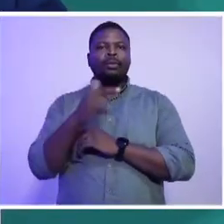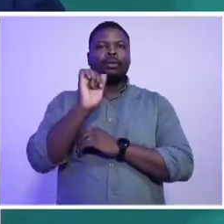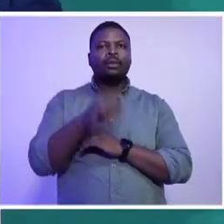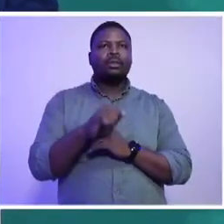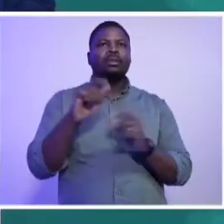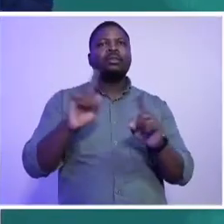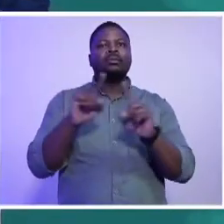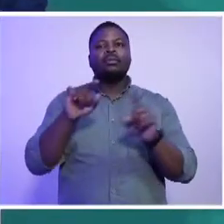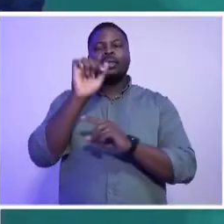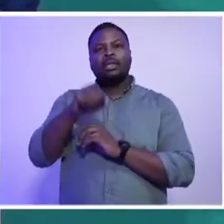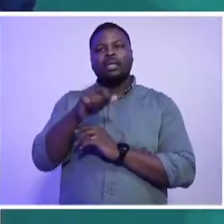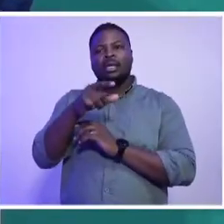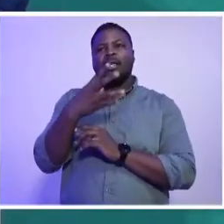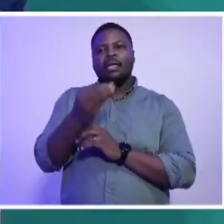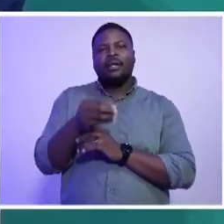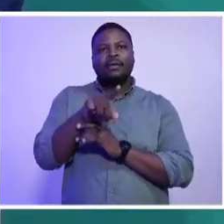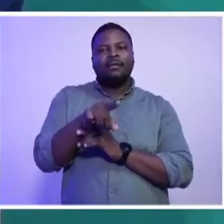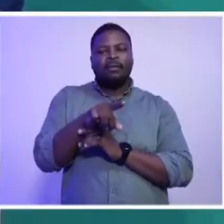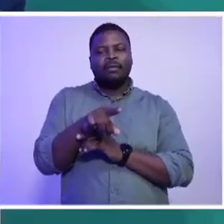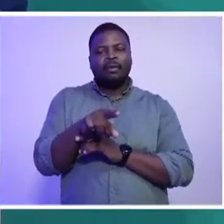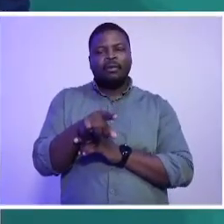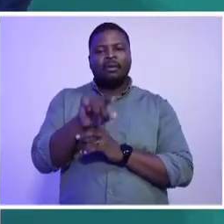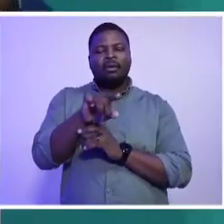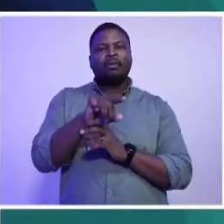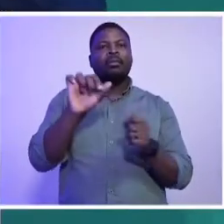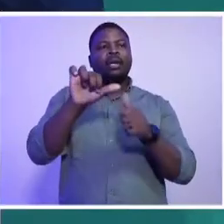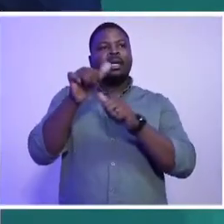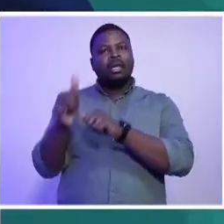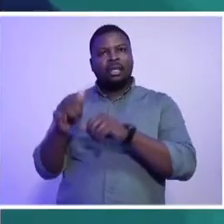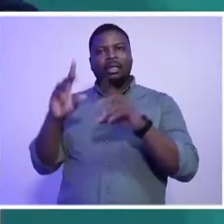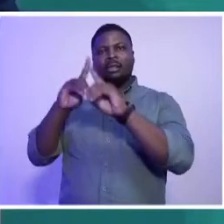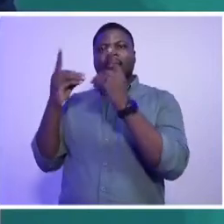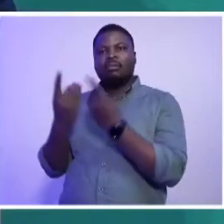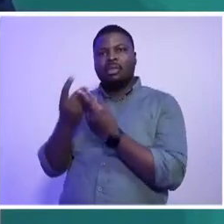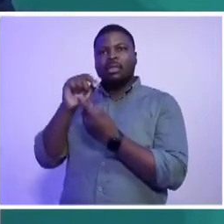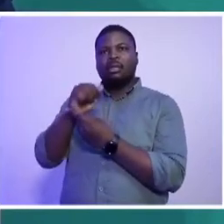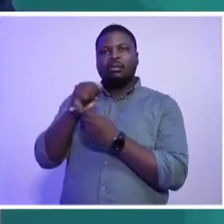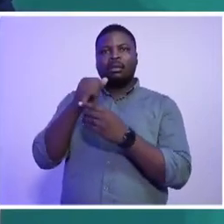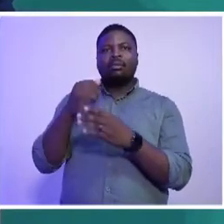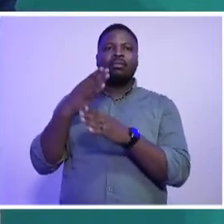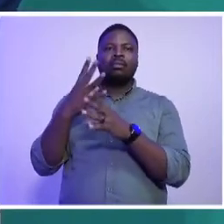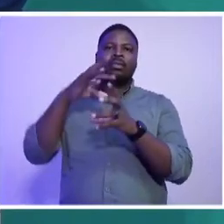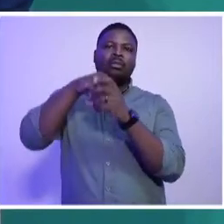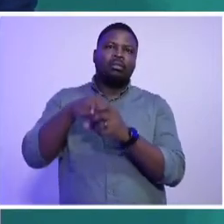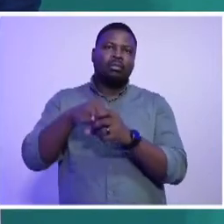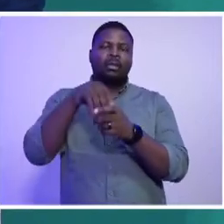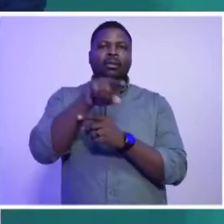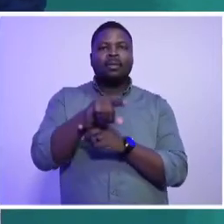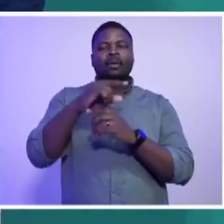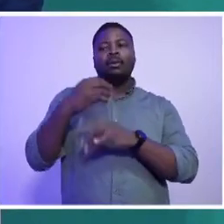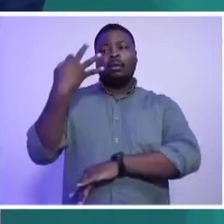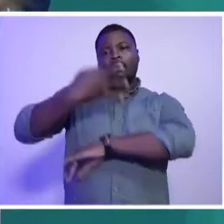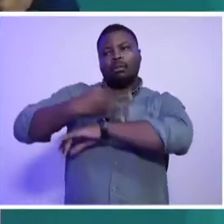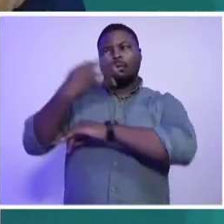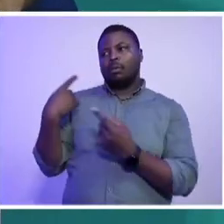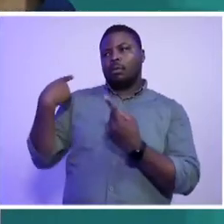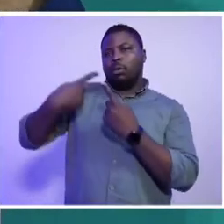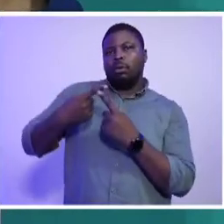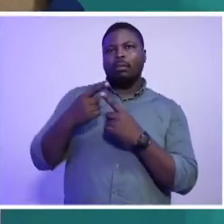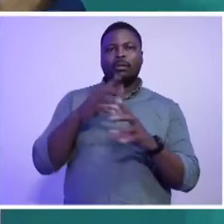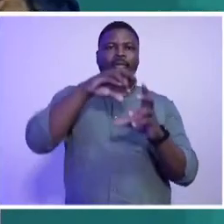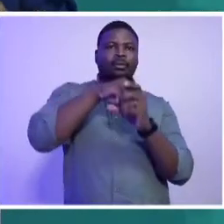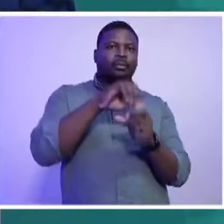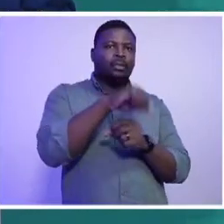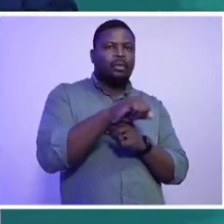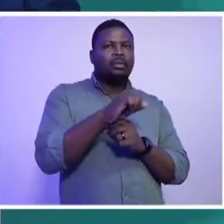other officials from the department, of course, who have been with us throughout these past 3 days. And we are very thankful. One of them